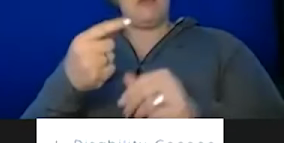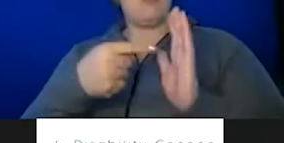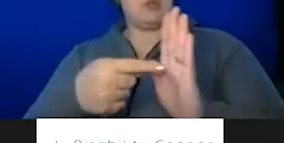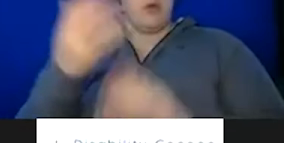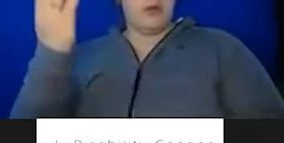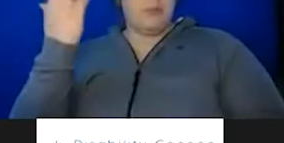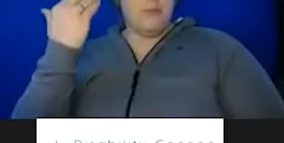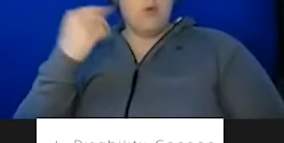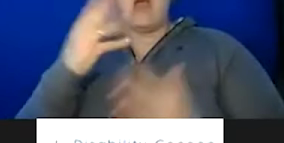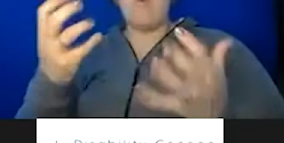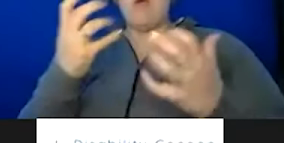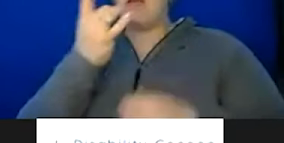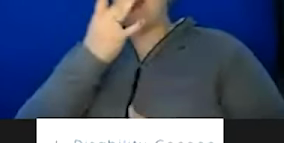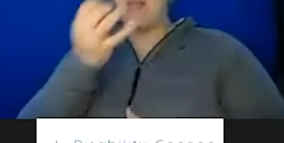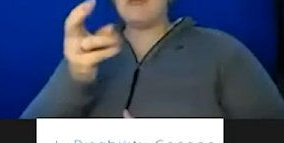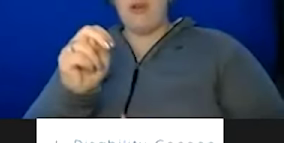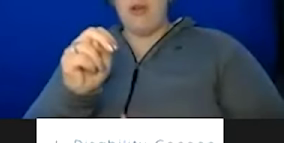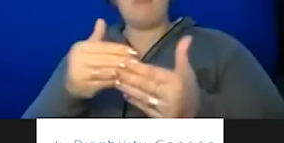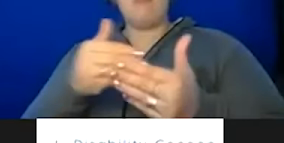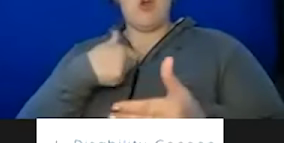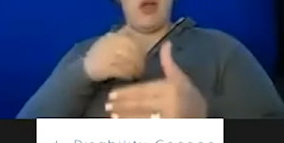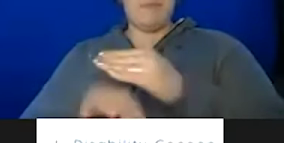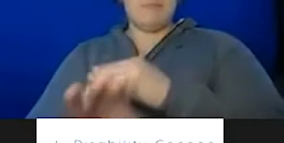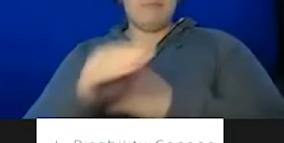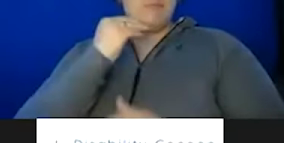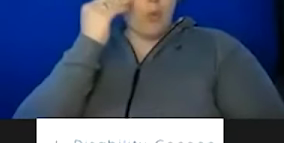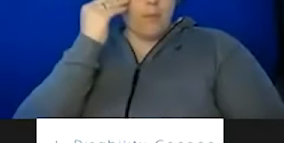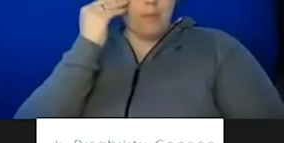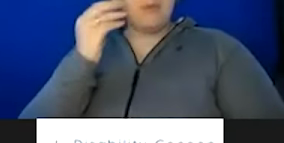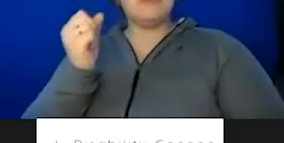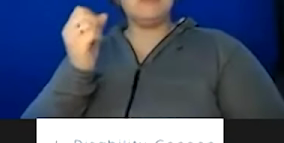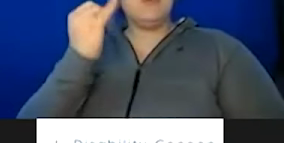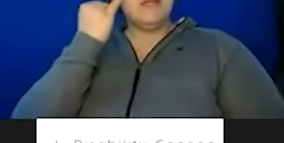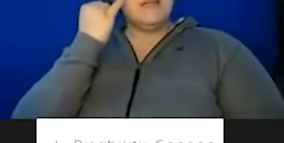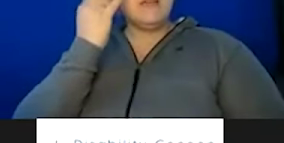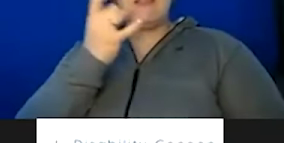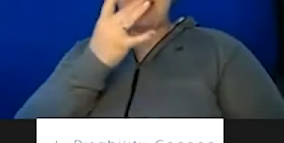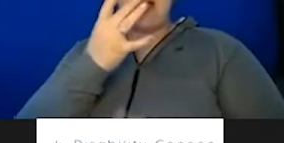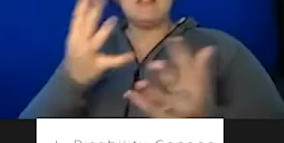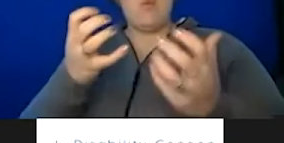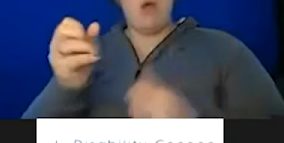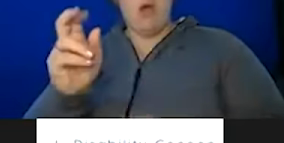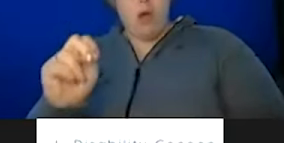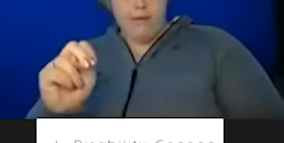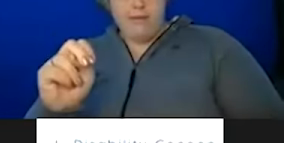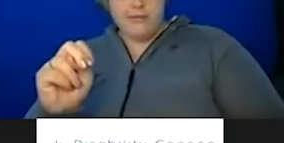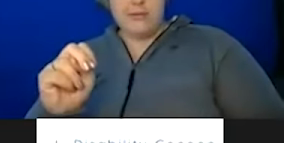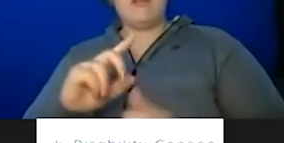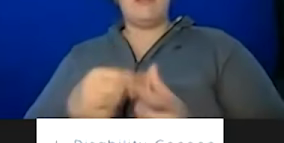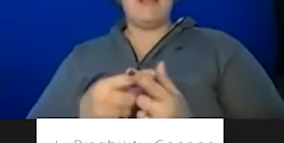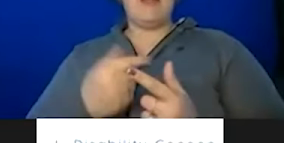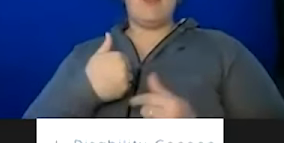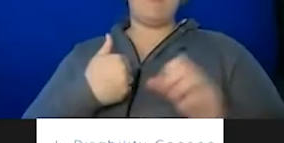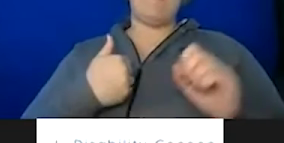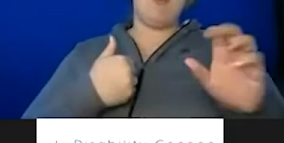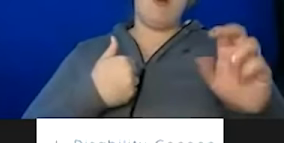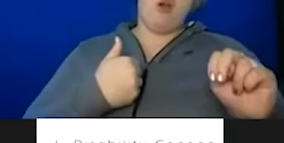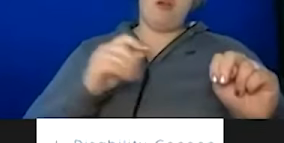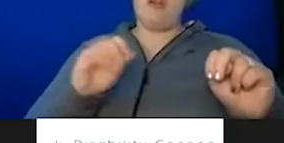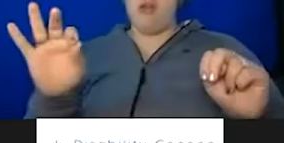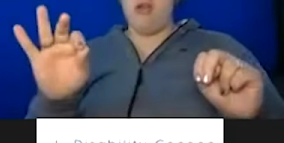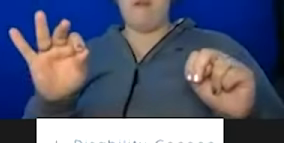to be on for me before I get home from work. So we want the lights to turn on, and you'll see there's a turn on or turn off option up there. So we want